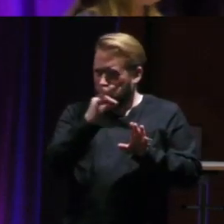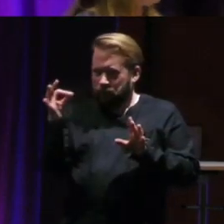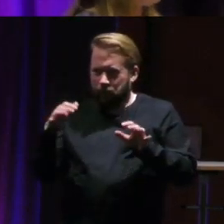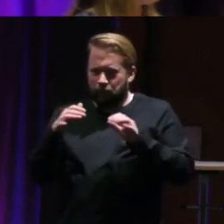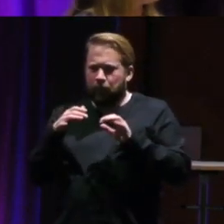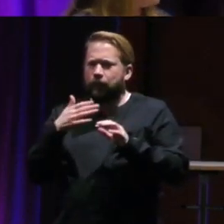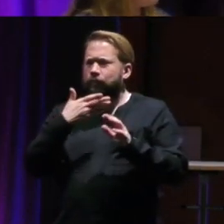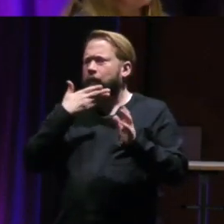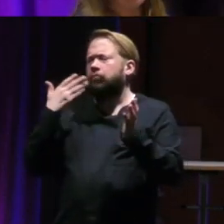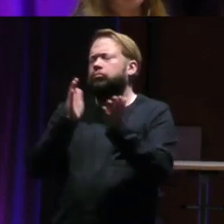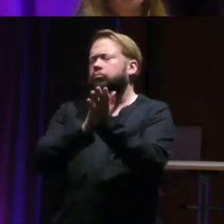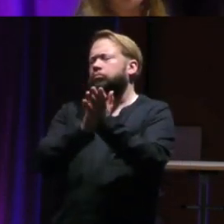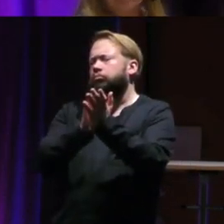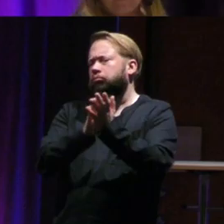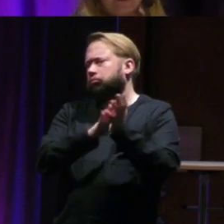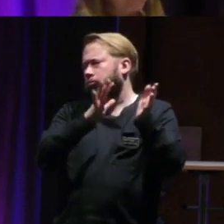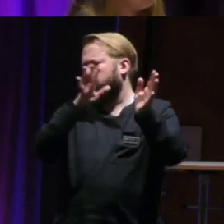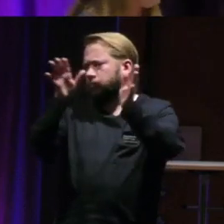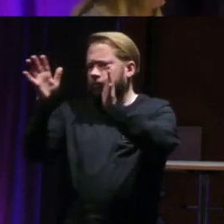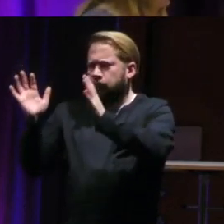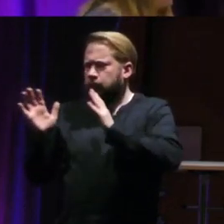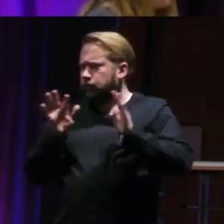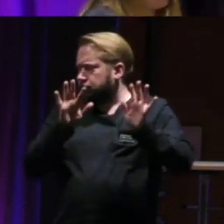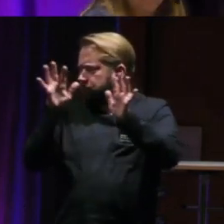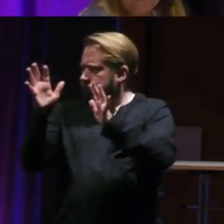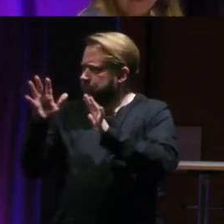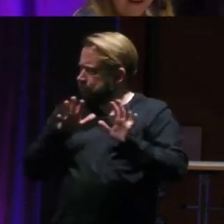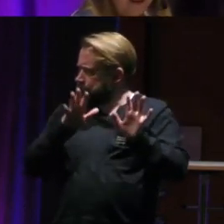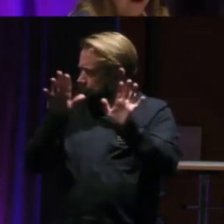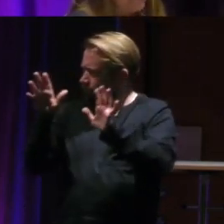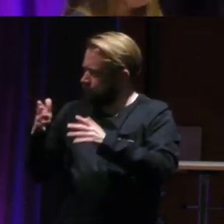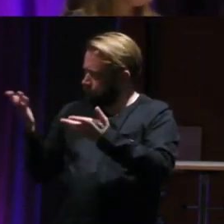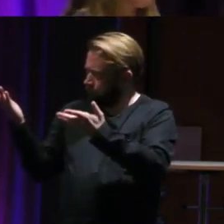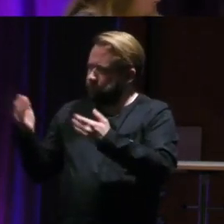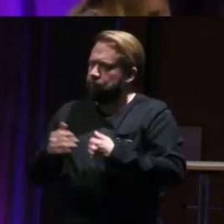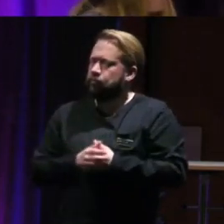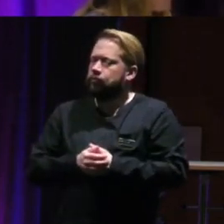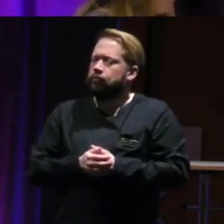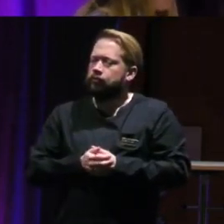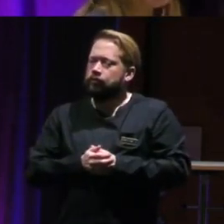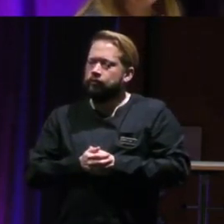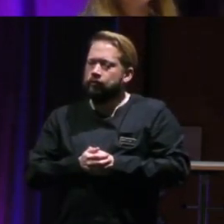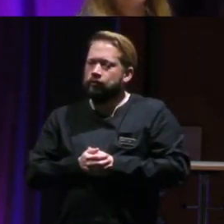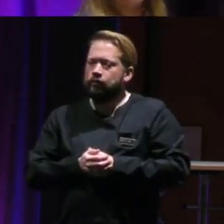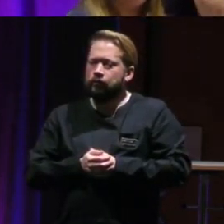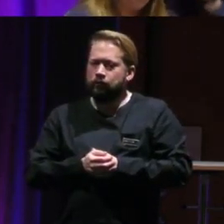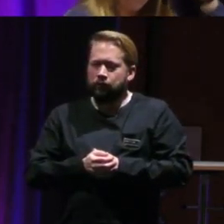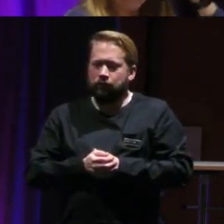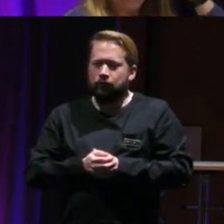hand, and we'll continue afterwards. So I will. I should pay.